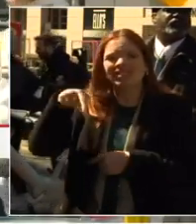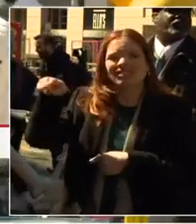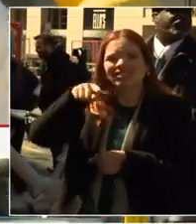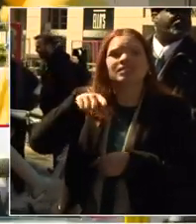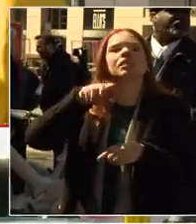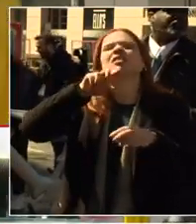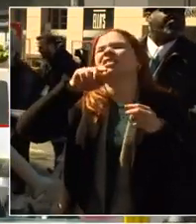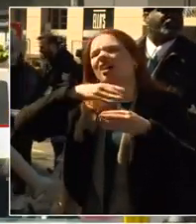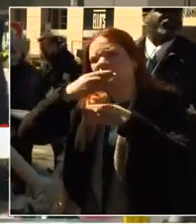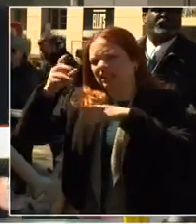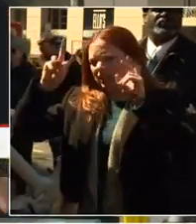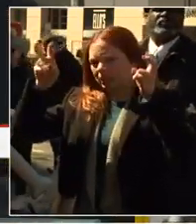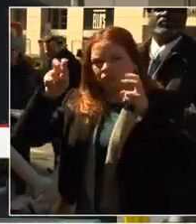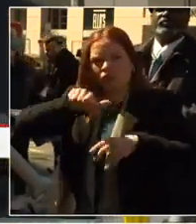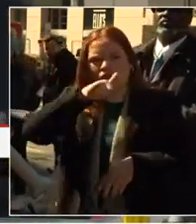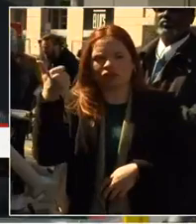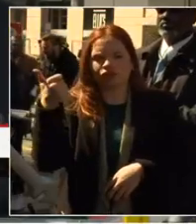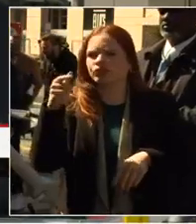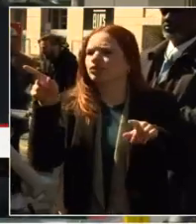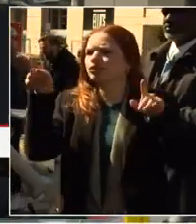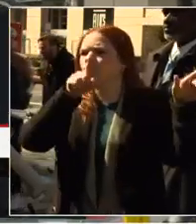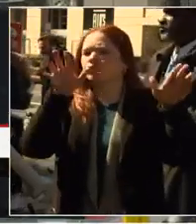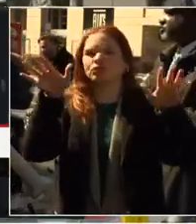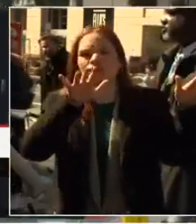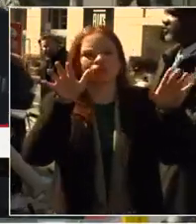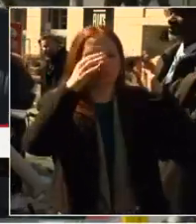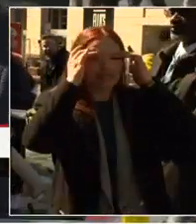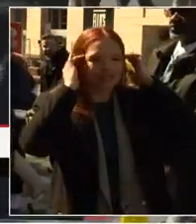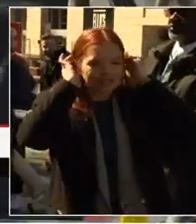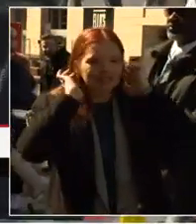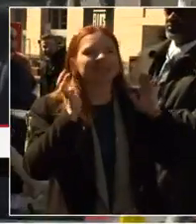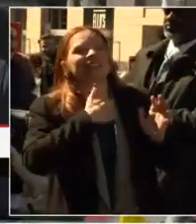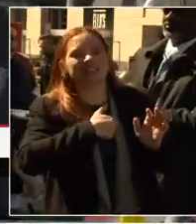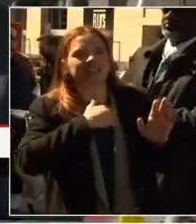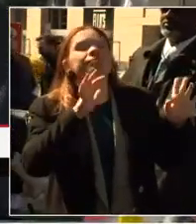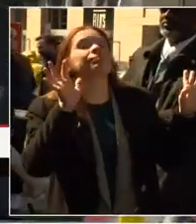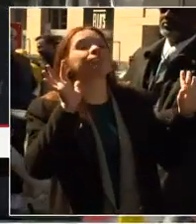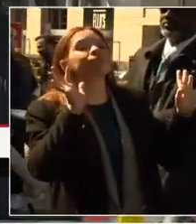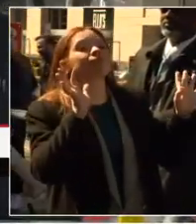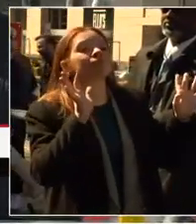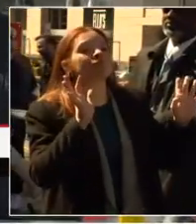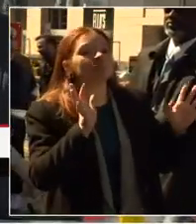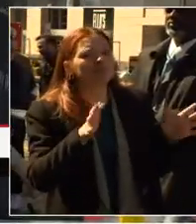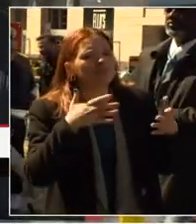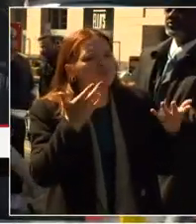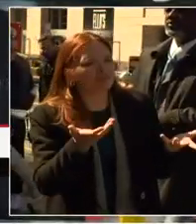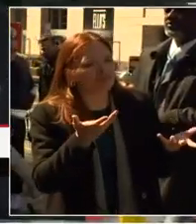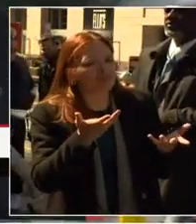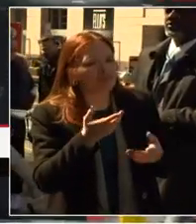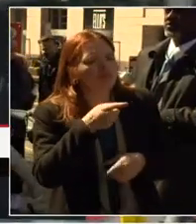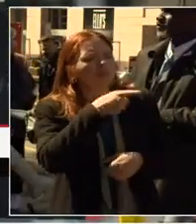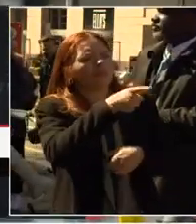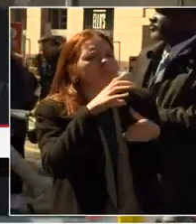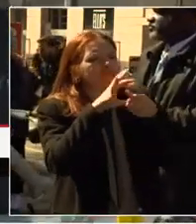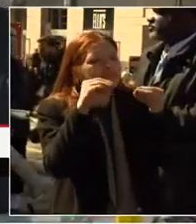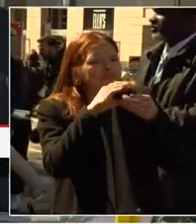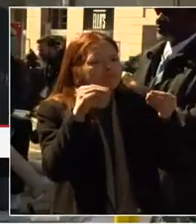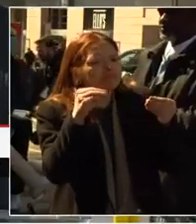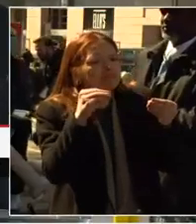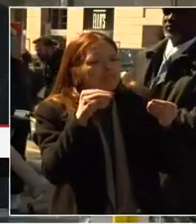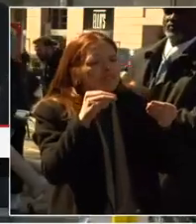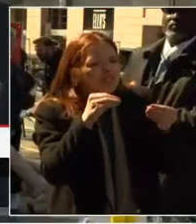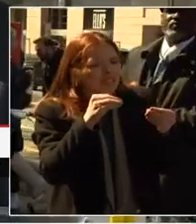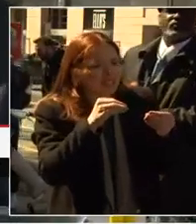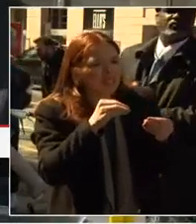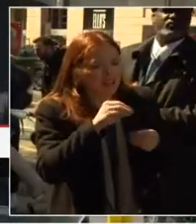Mayor, look this way. Thank you. Yes, I'm sorry. So you were talking about Mr. Falcecchio. You said the business